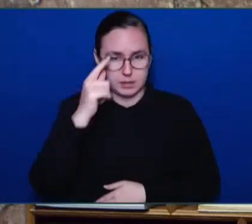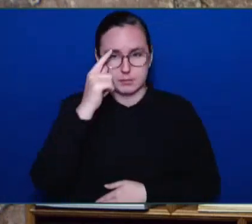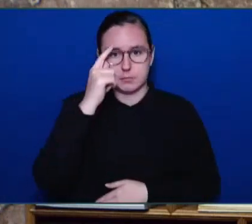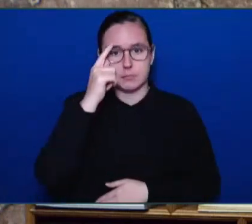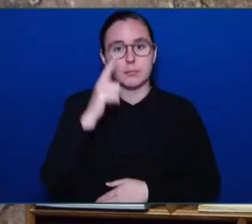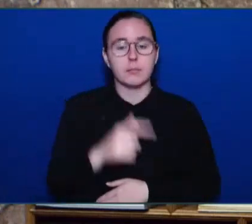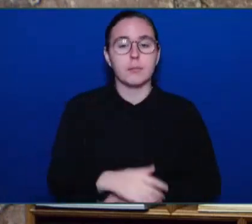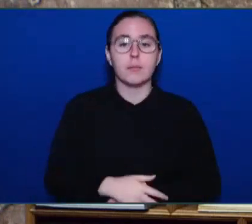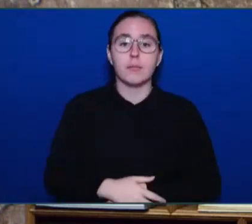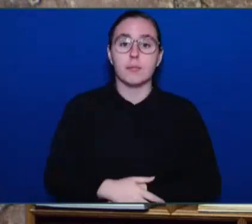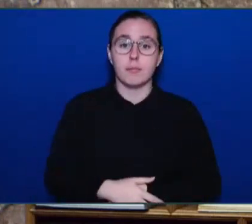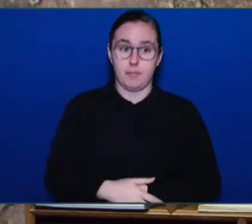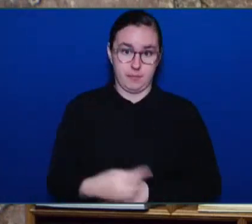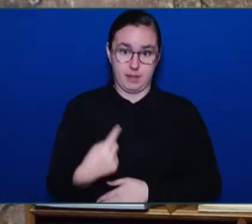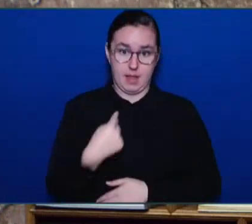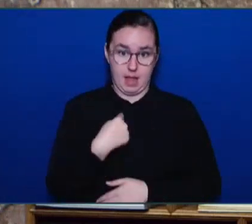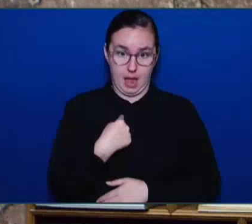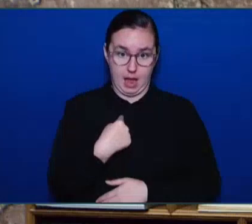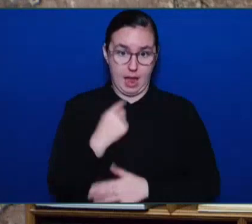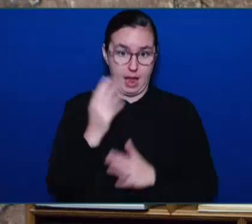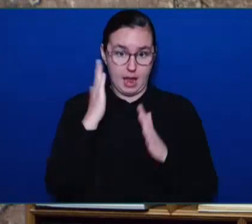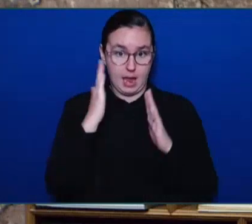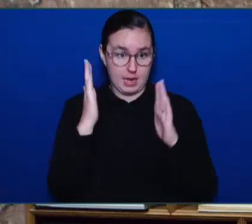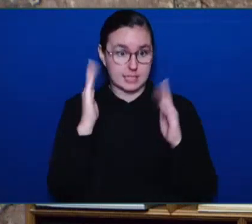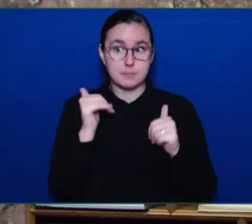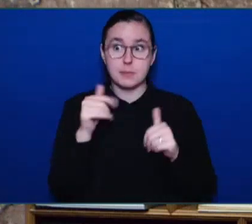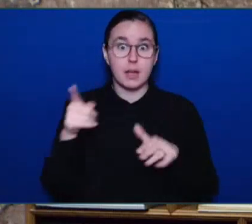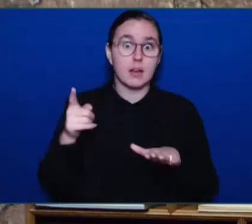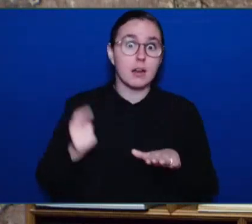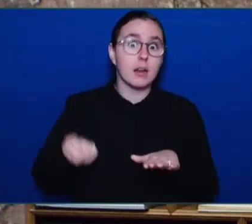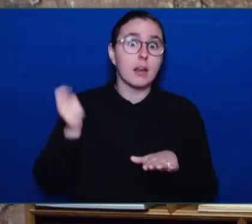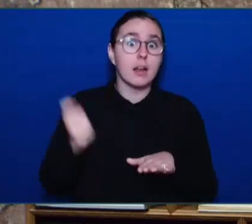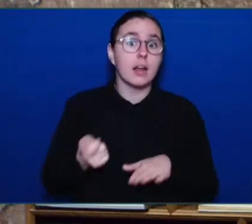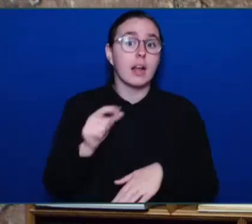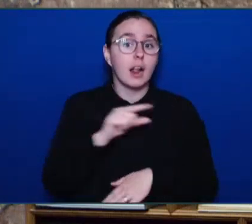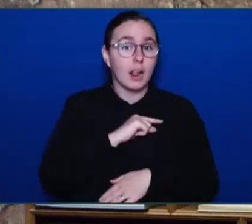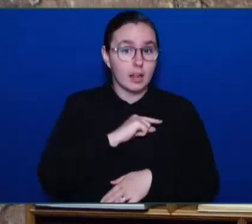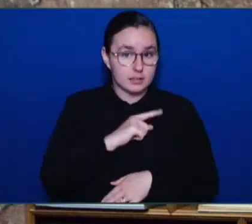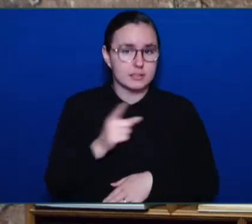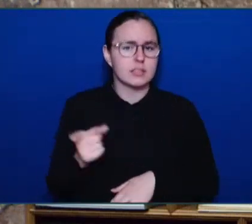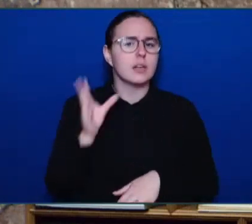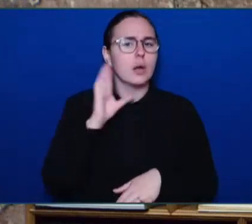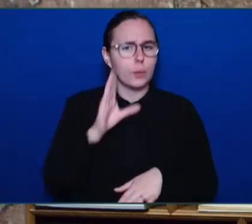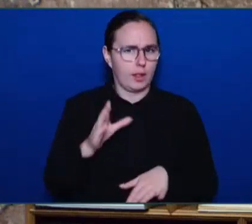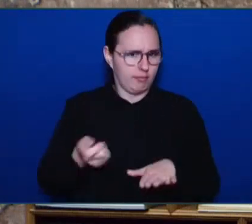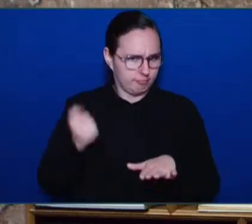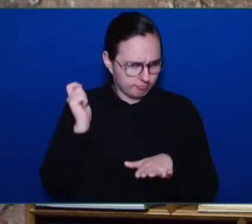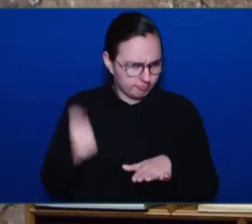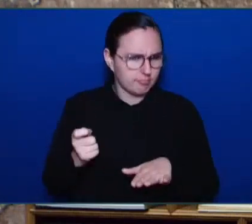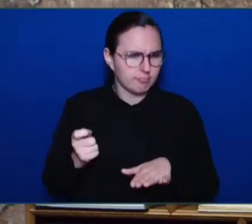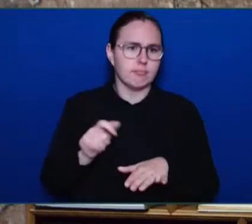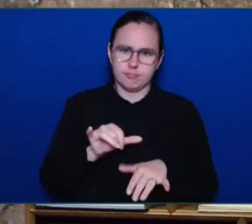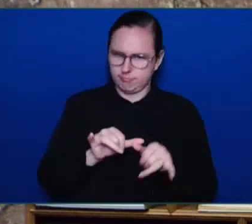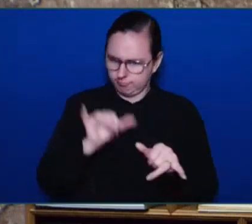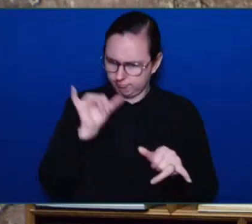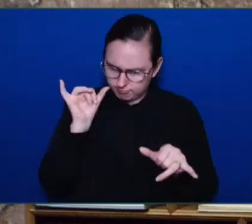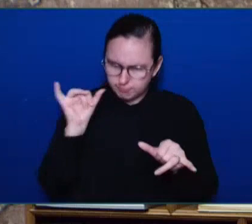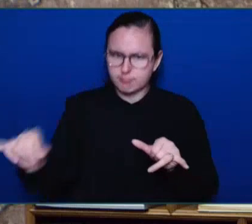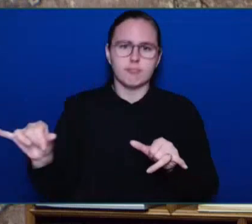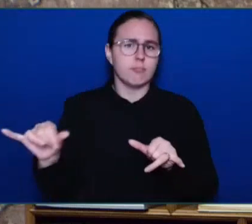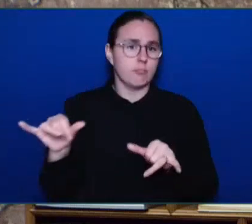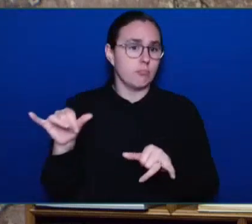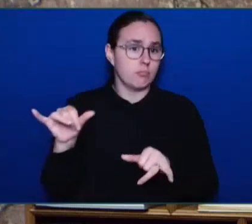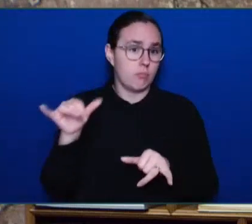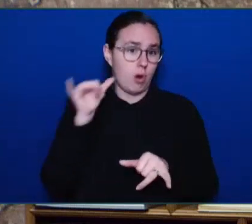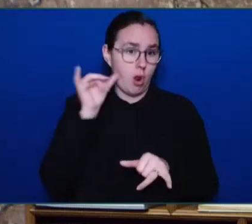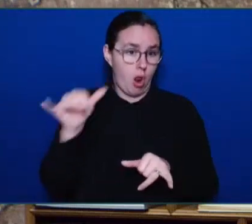guilty, that they are sentenced to a very long time behind bars, because that's what should happen to individuals in these kinds